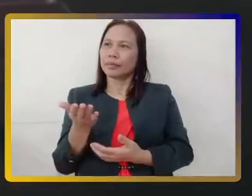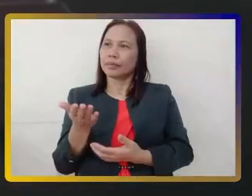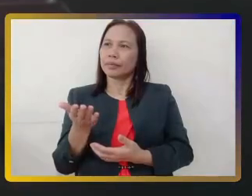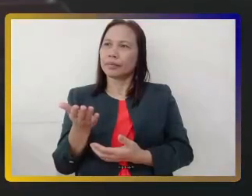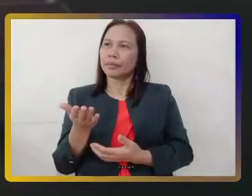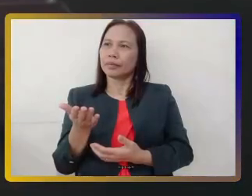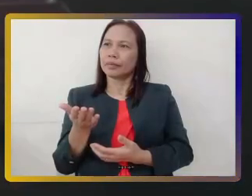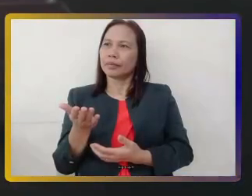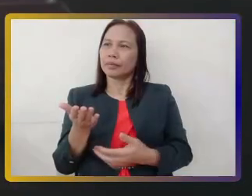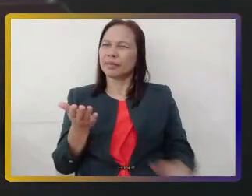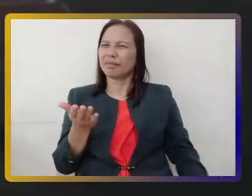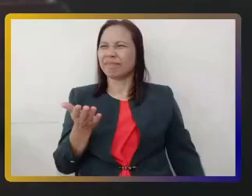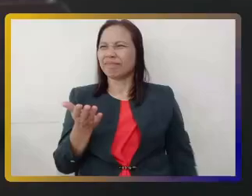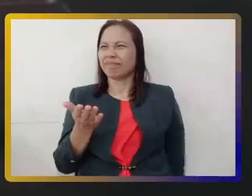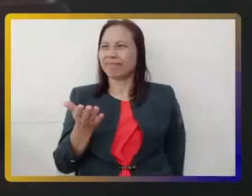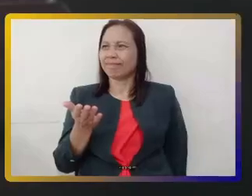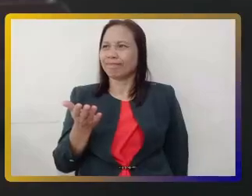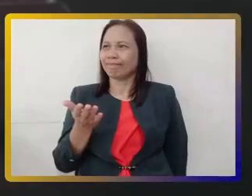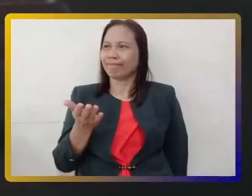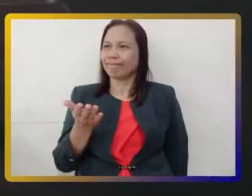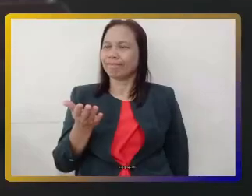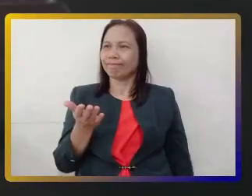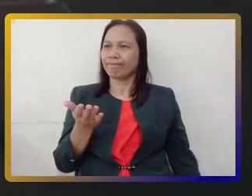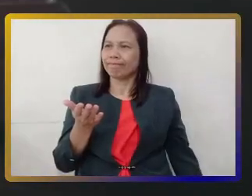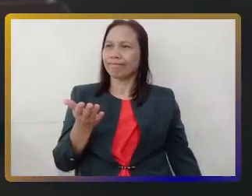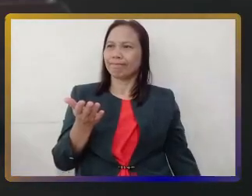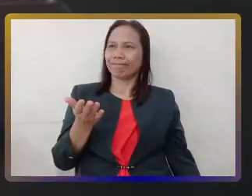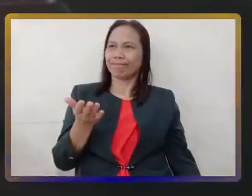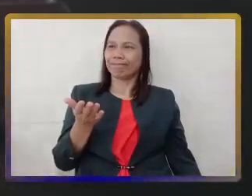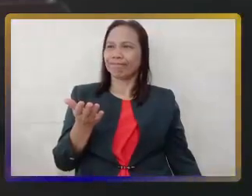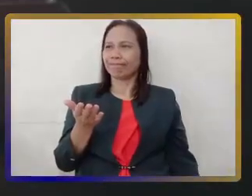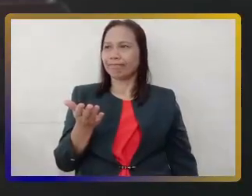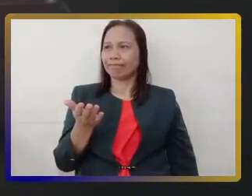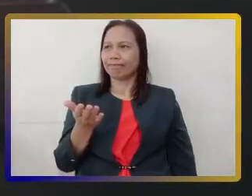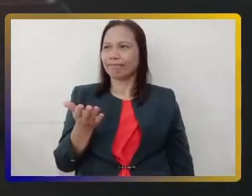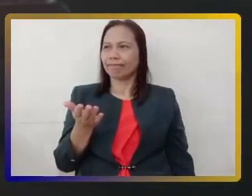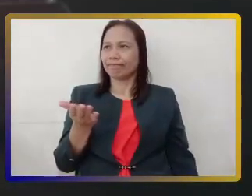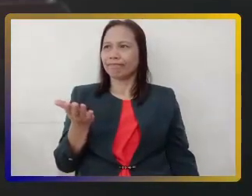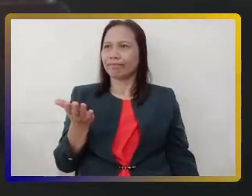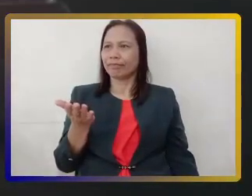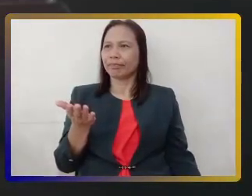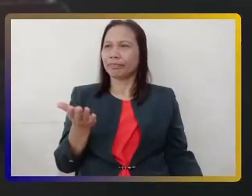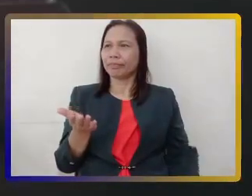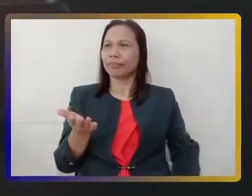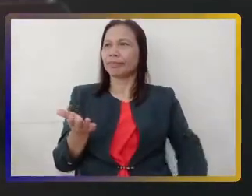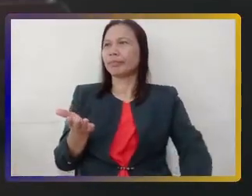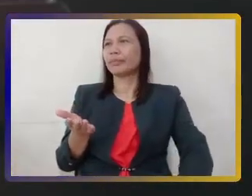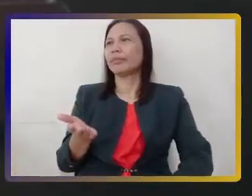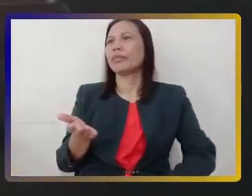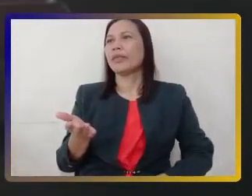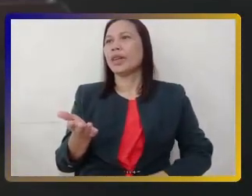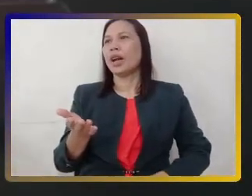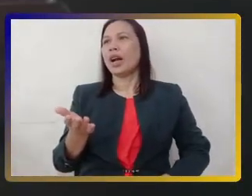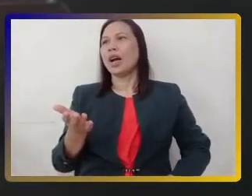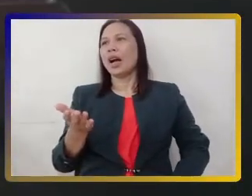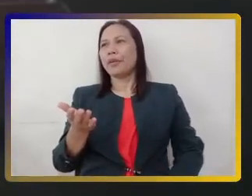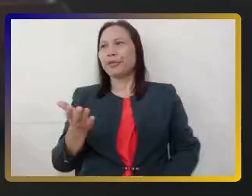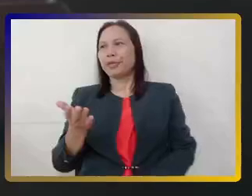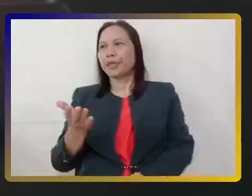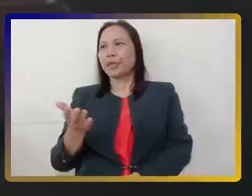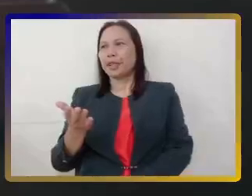spoil you through philosophy and Vain dece then next what bibl